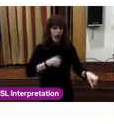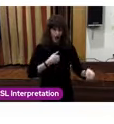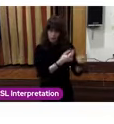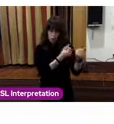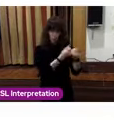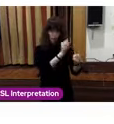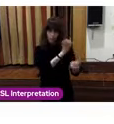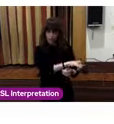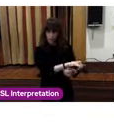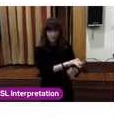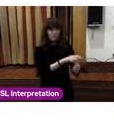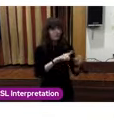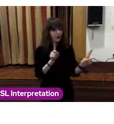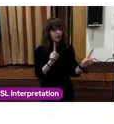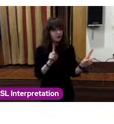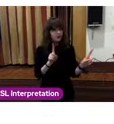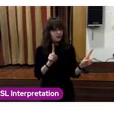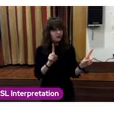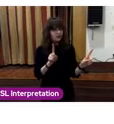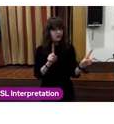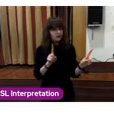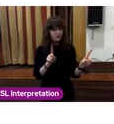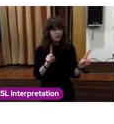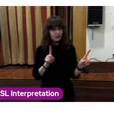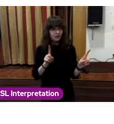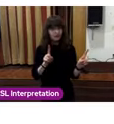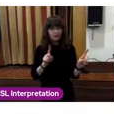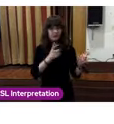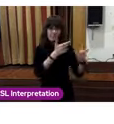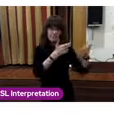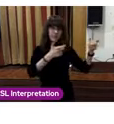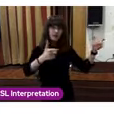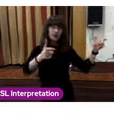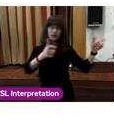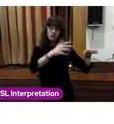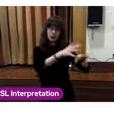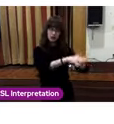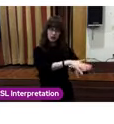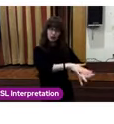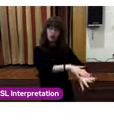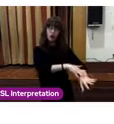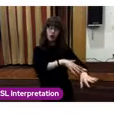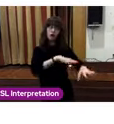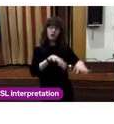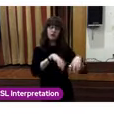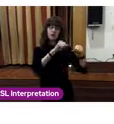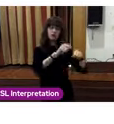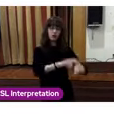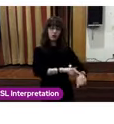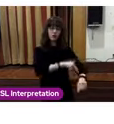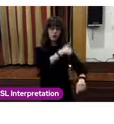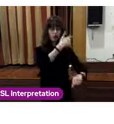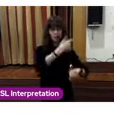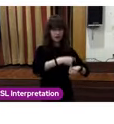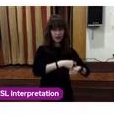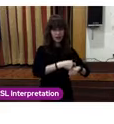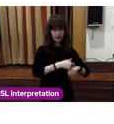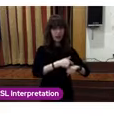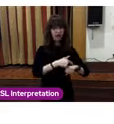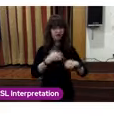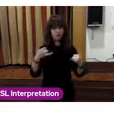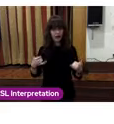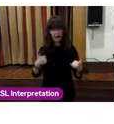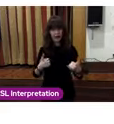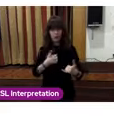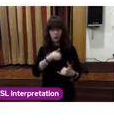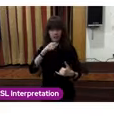support it, but it is intrinsically big and slow and broad. And a lot of what we need right now is